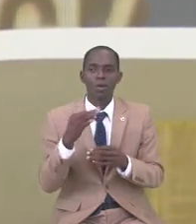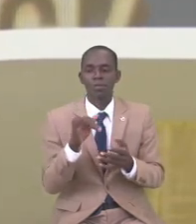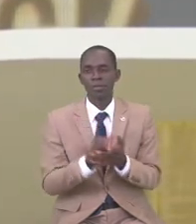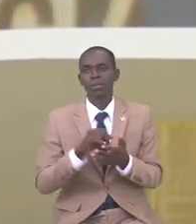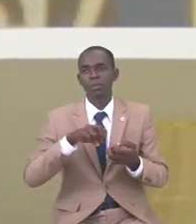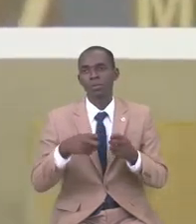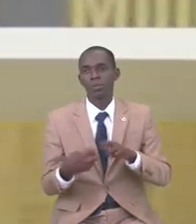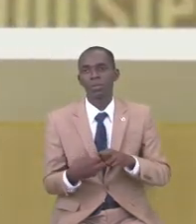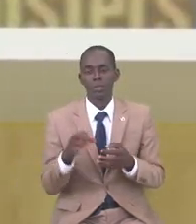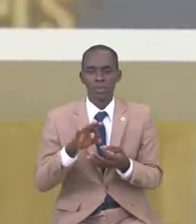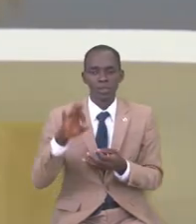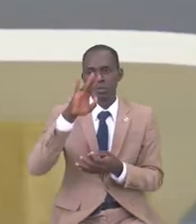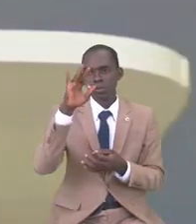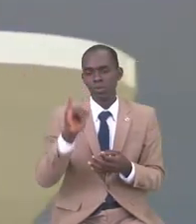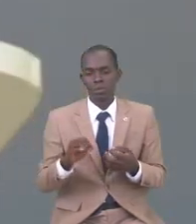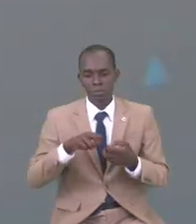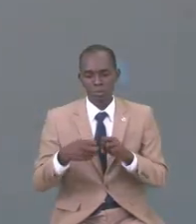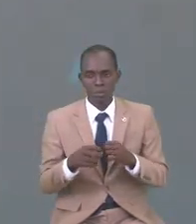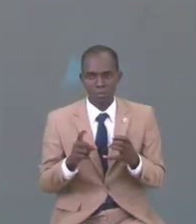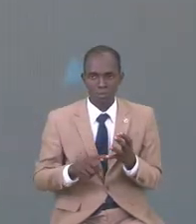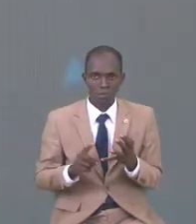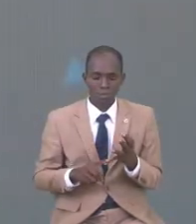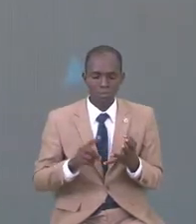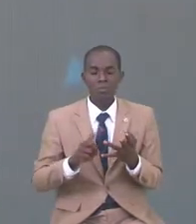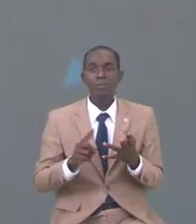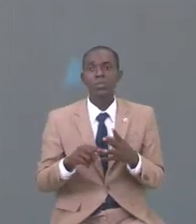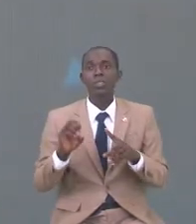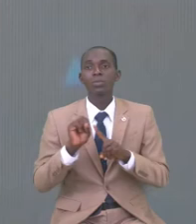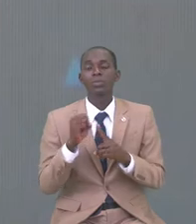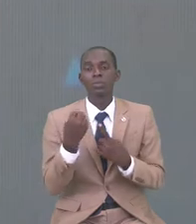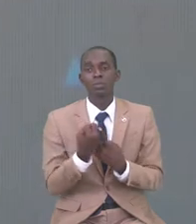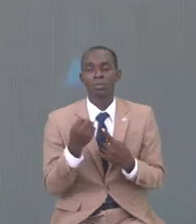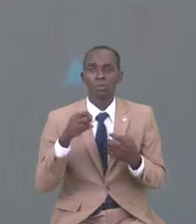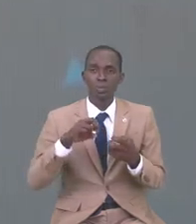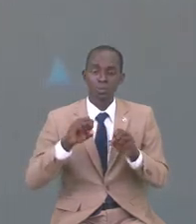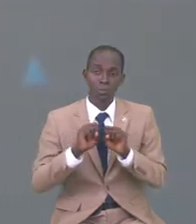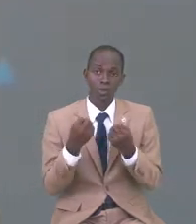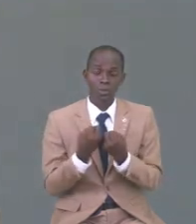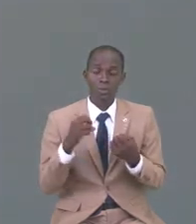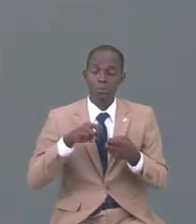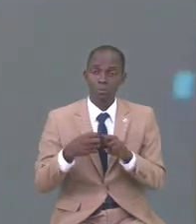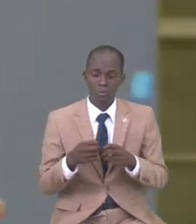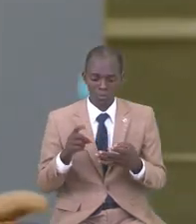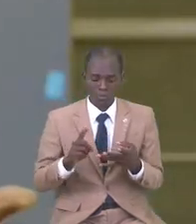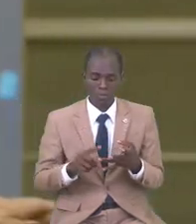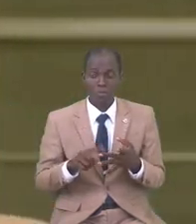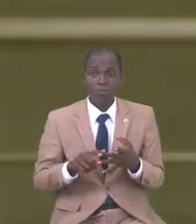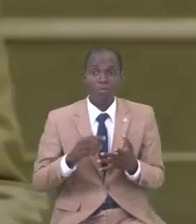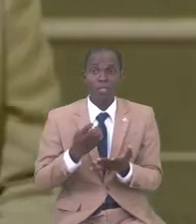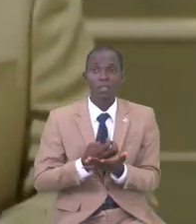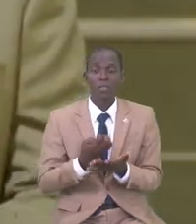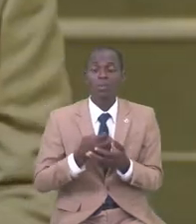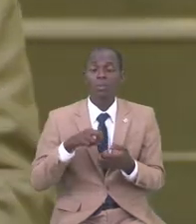problems. Spiritual problem, social problem, economic problem,